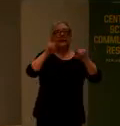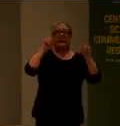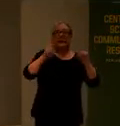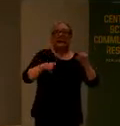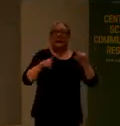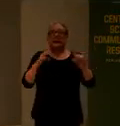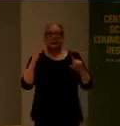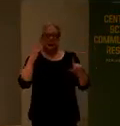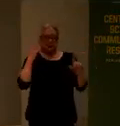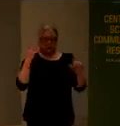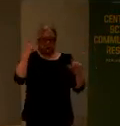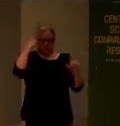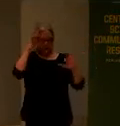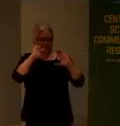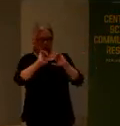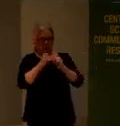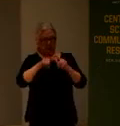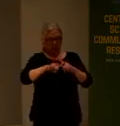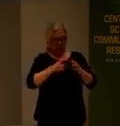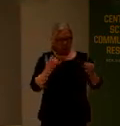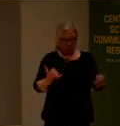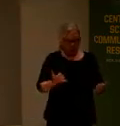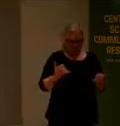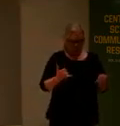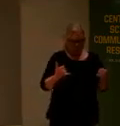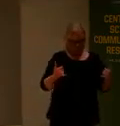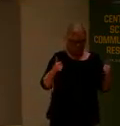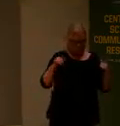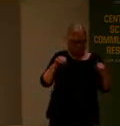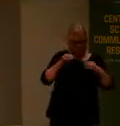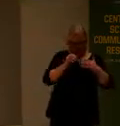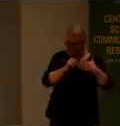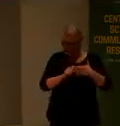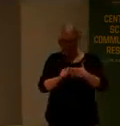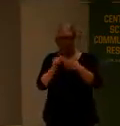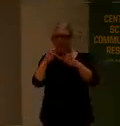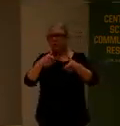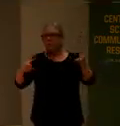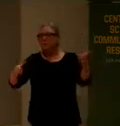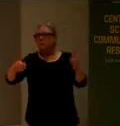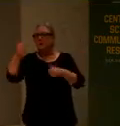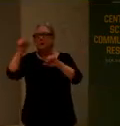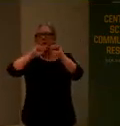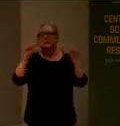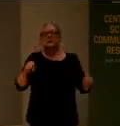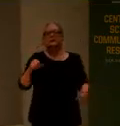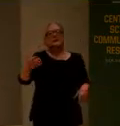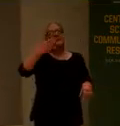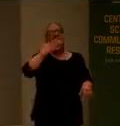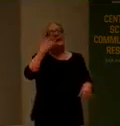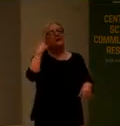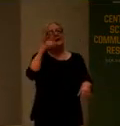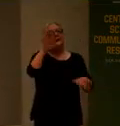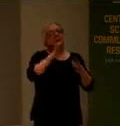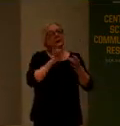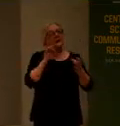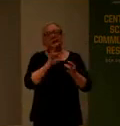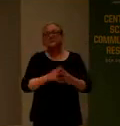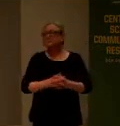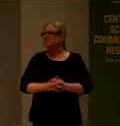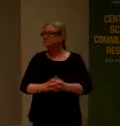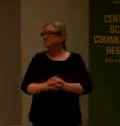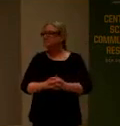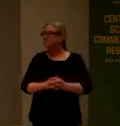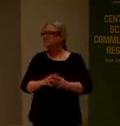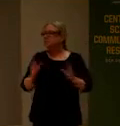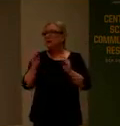where we are today to being able to envision that kind of bigger system. But I appreciated the comments. Thank you.